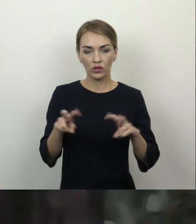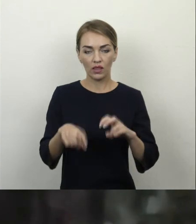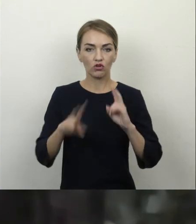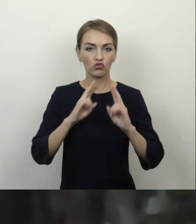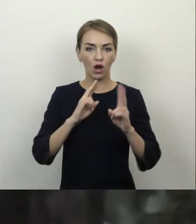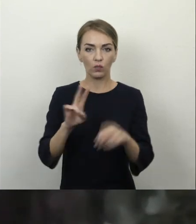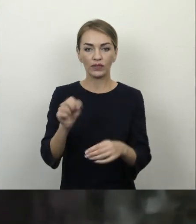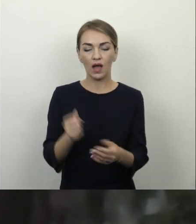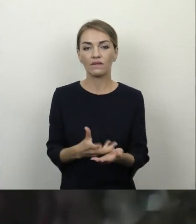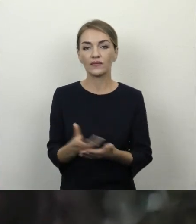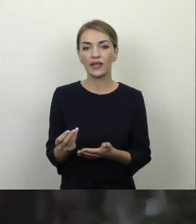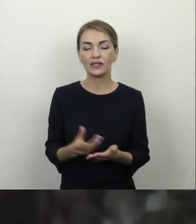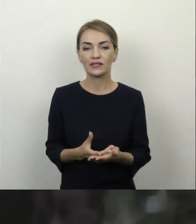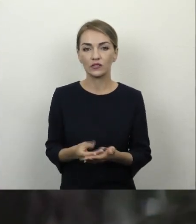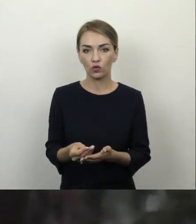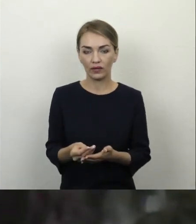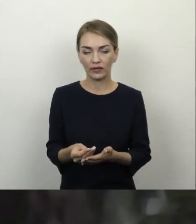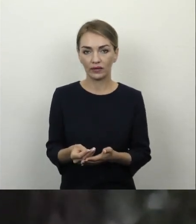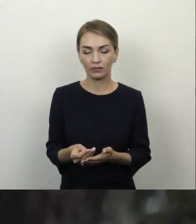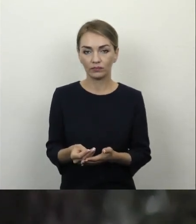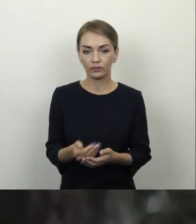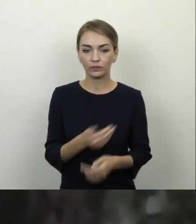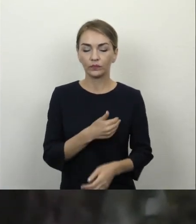results of